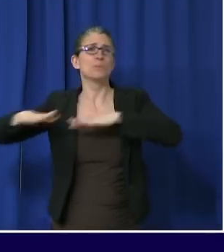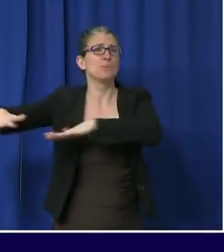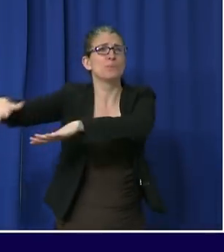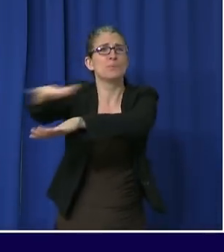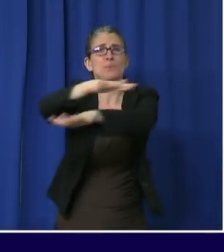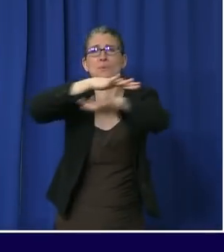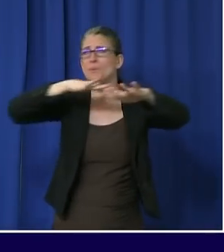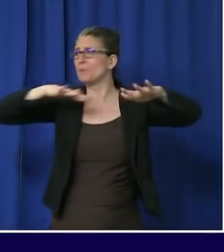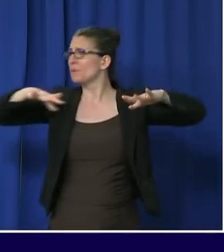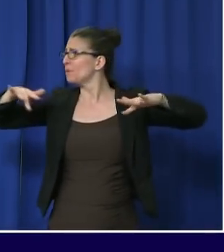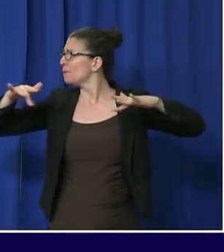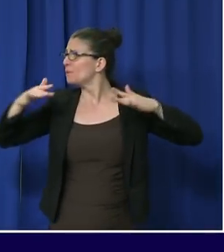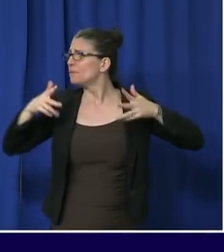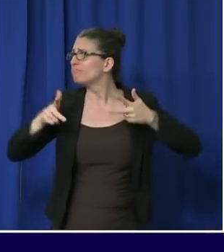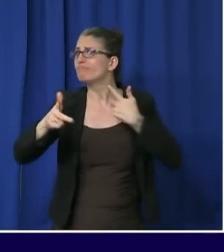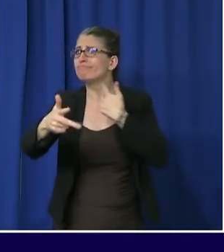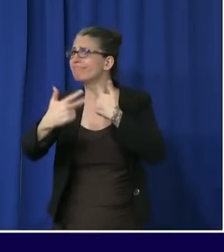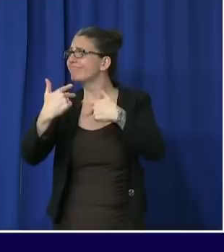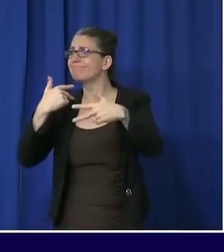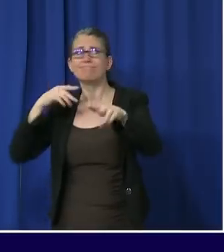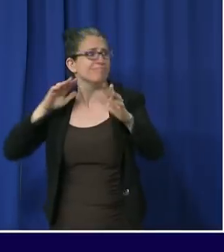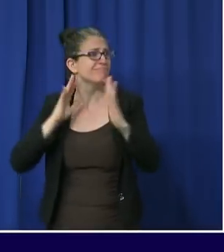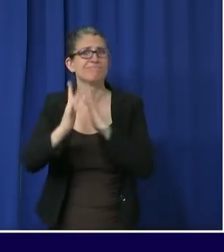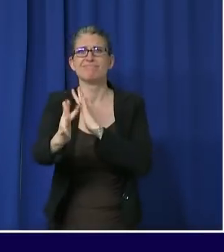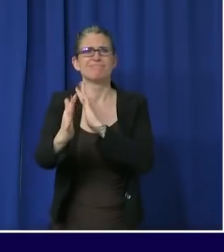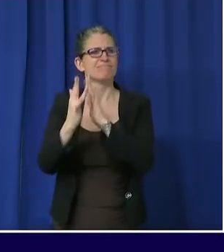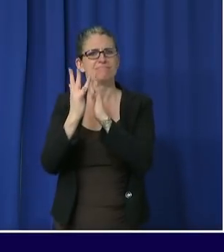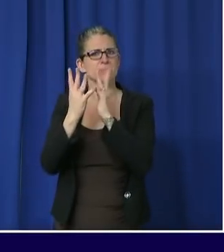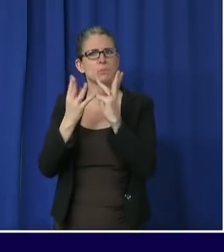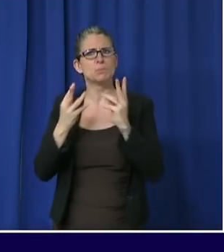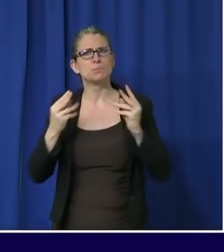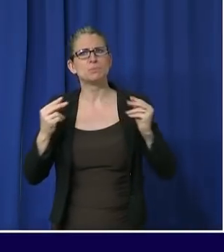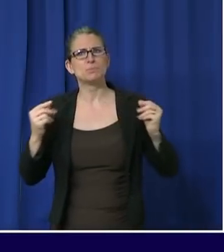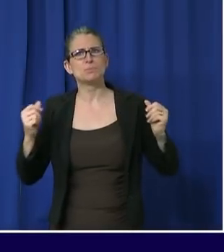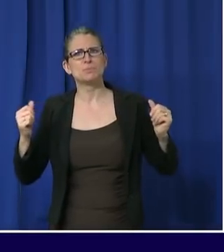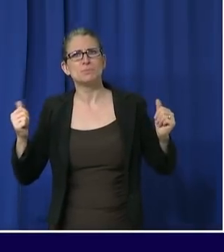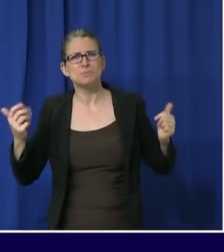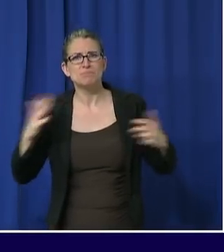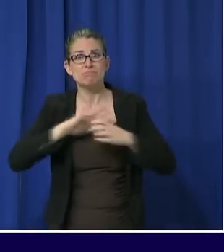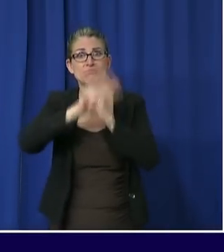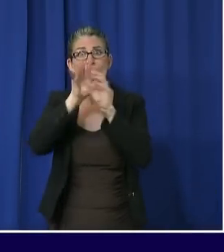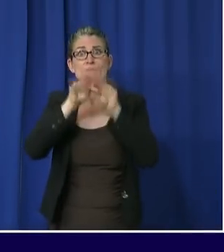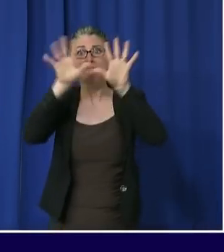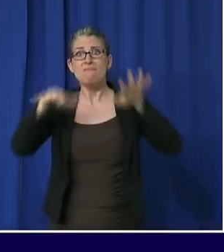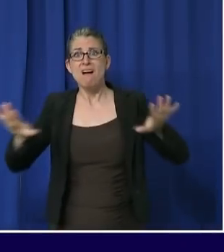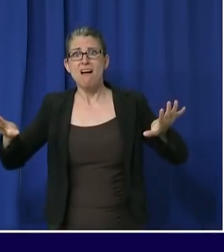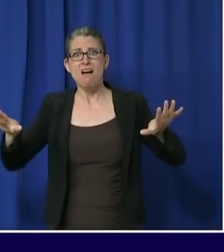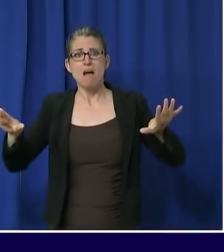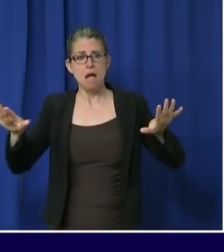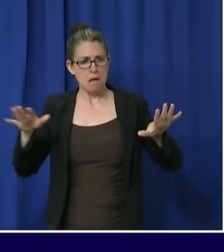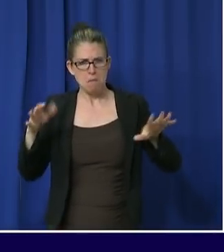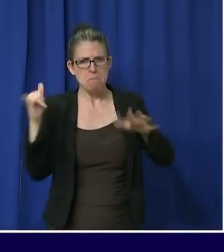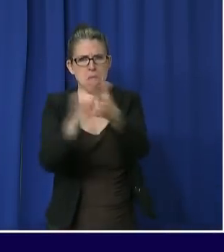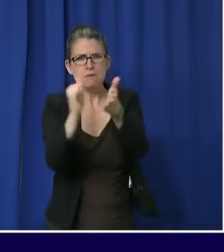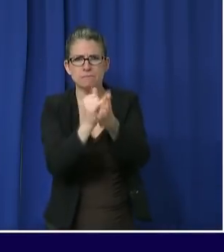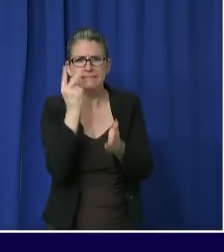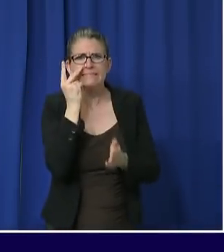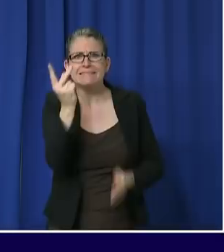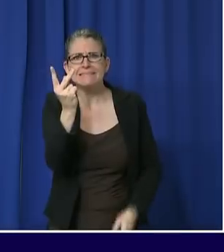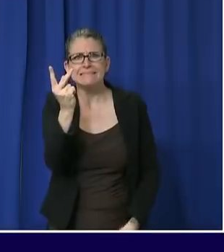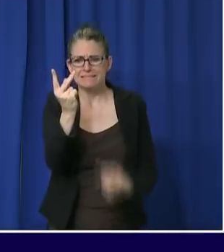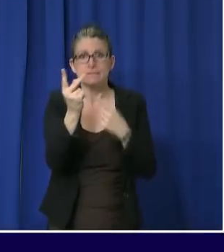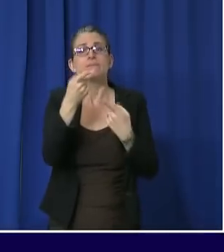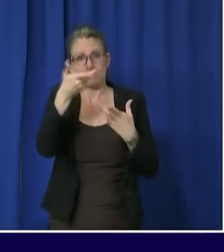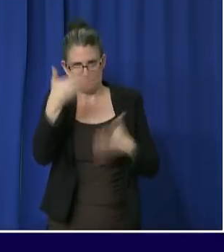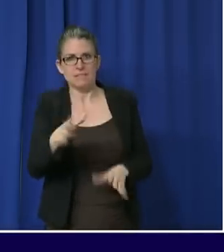coronavirus. Now, of course, you've probably seen images of what it looks like under a microscope. The